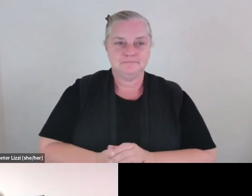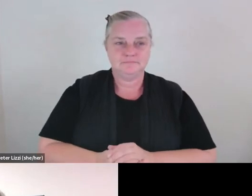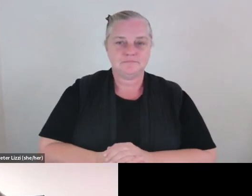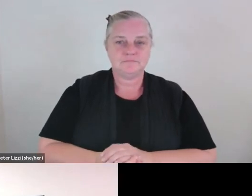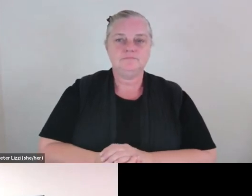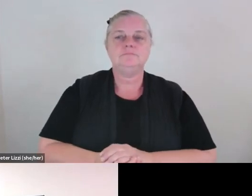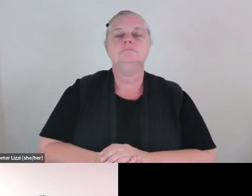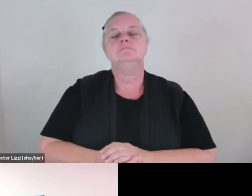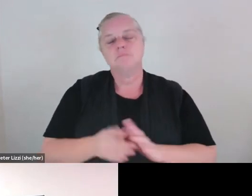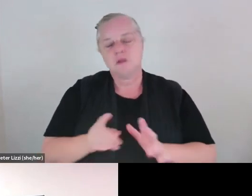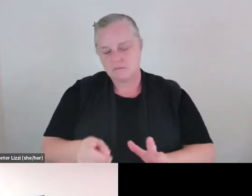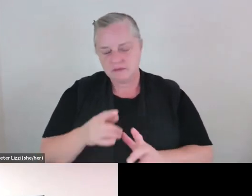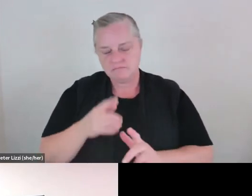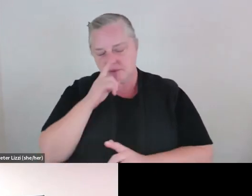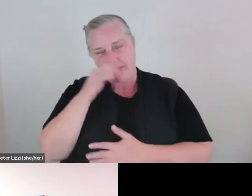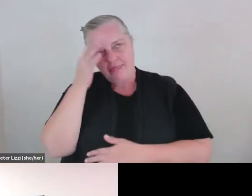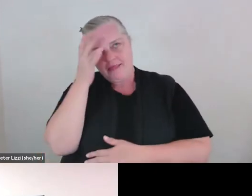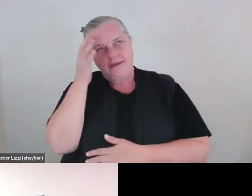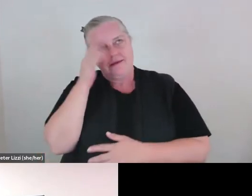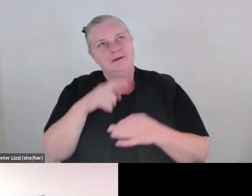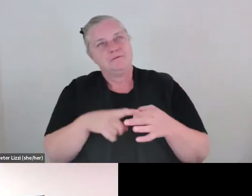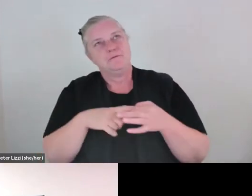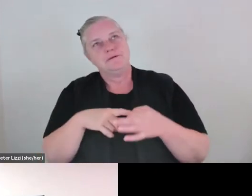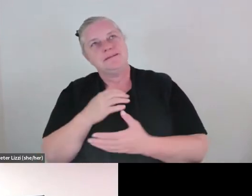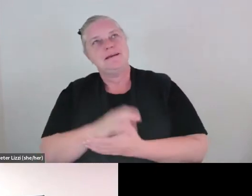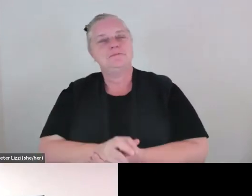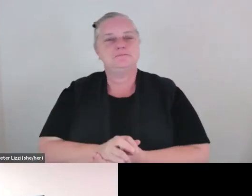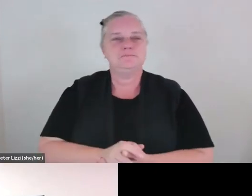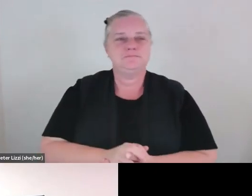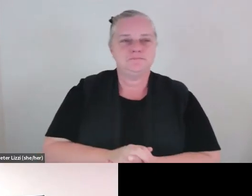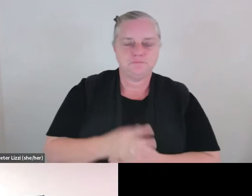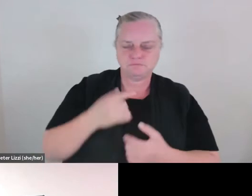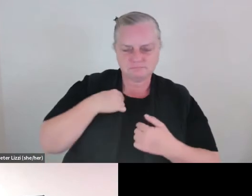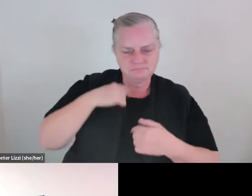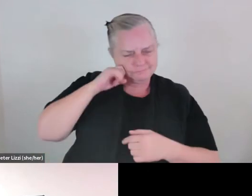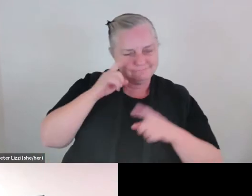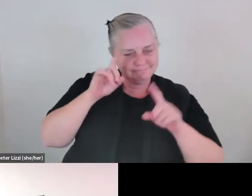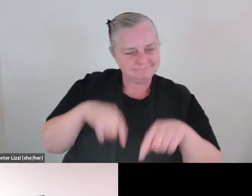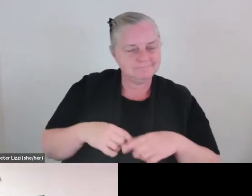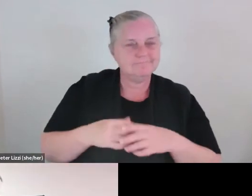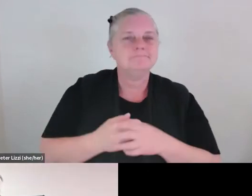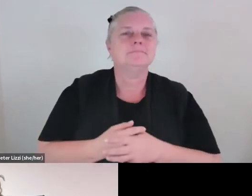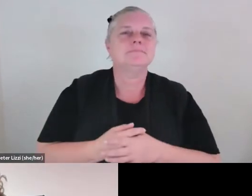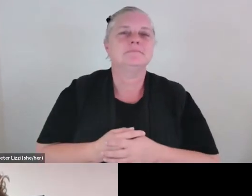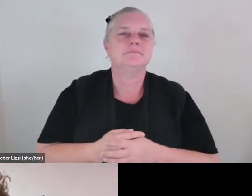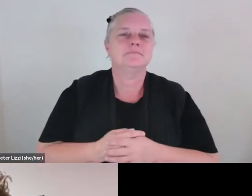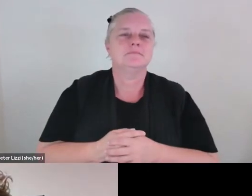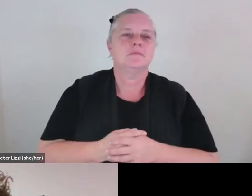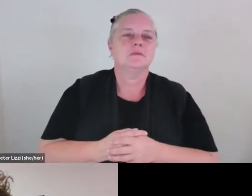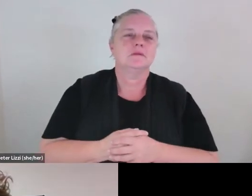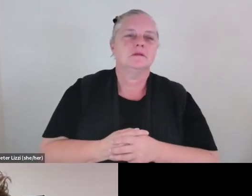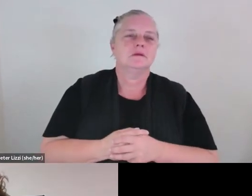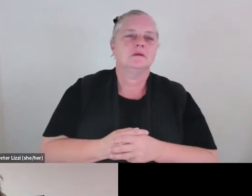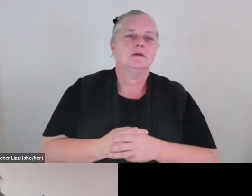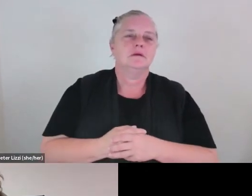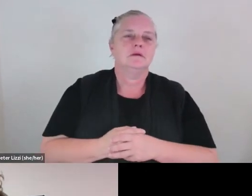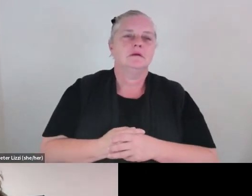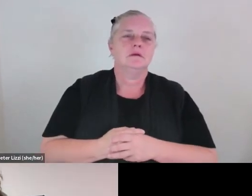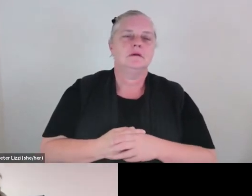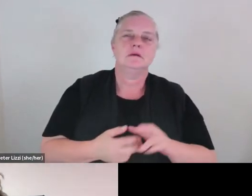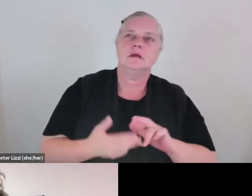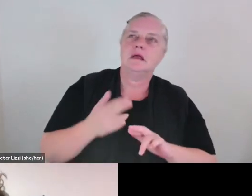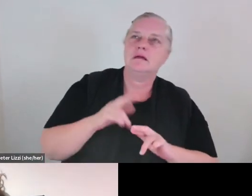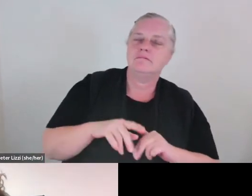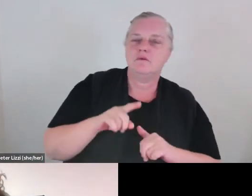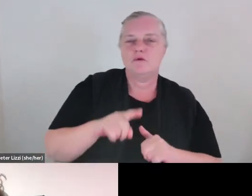And I guess while people think of questions, I'll just start off. I was just wondering if you've heard anecdotally